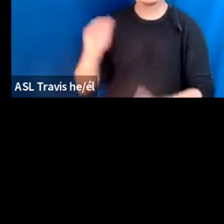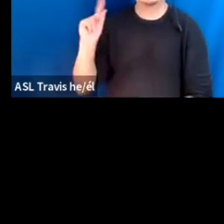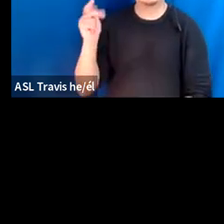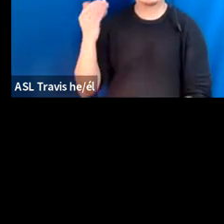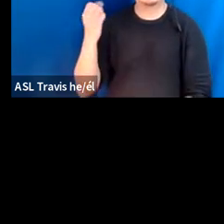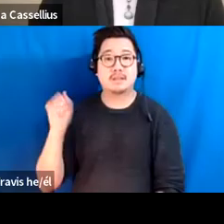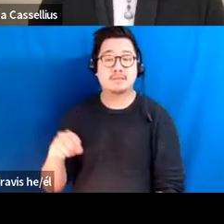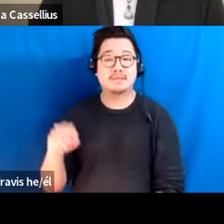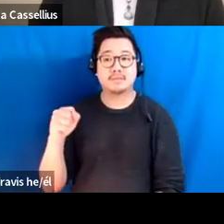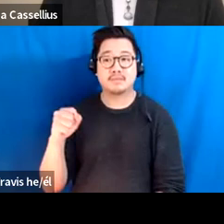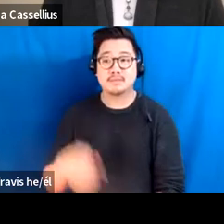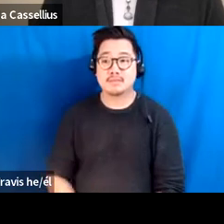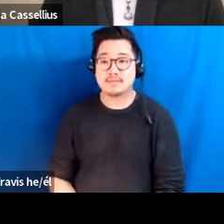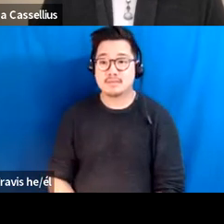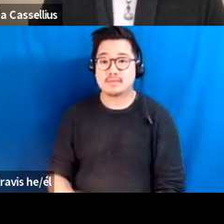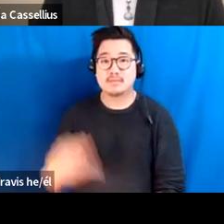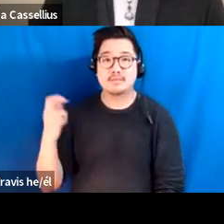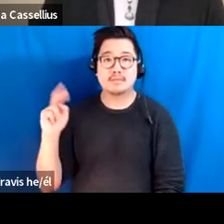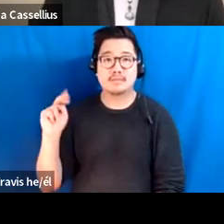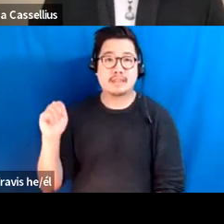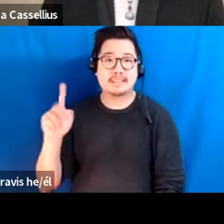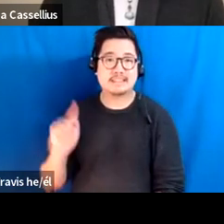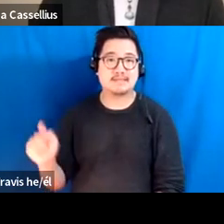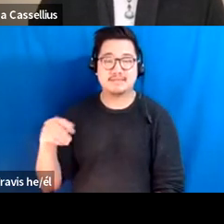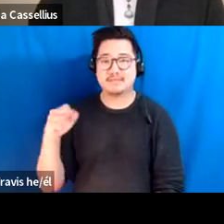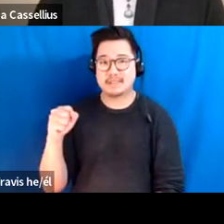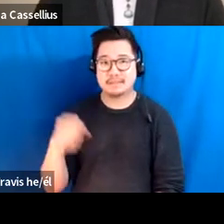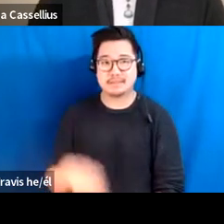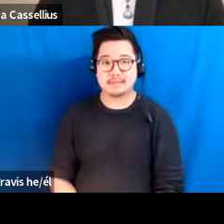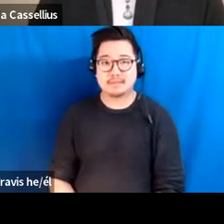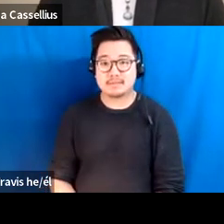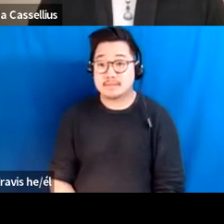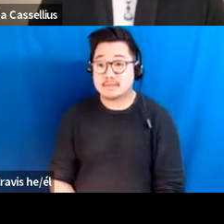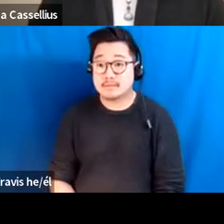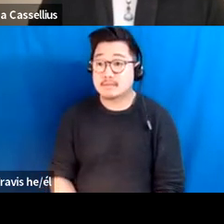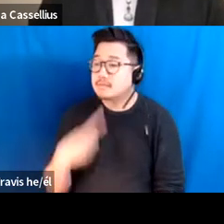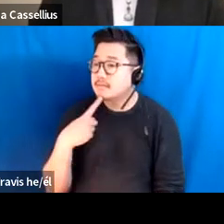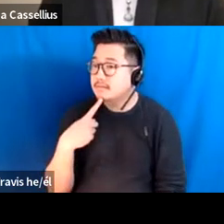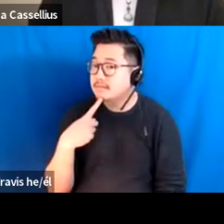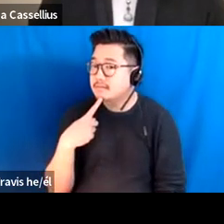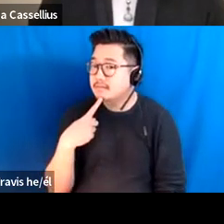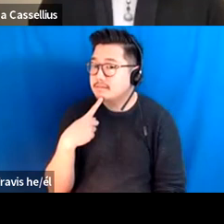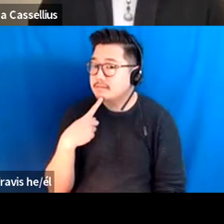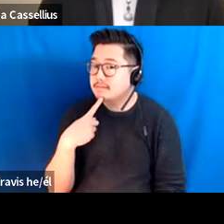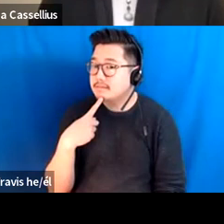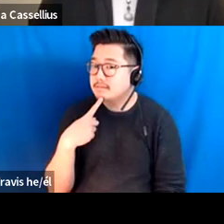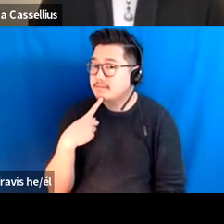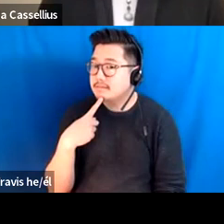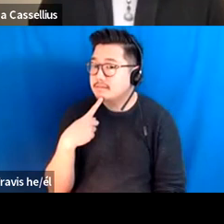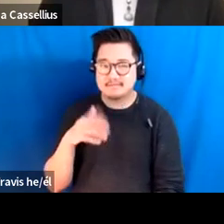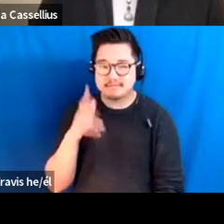mr carded hernandez yes i'm sorry that was a yes okay i'm sorry i didn't hear thank